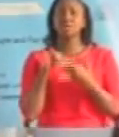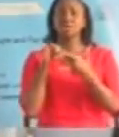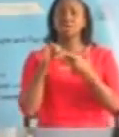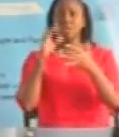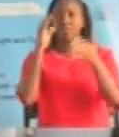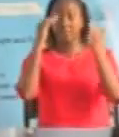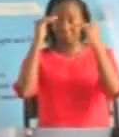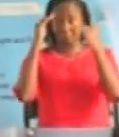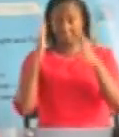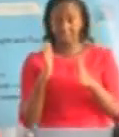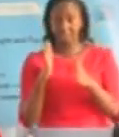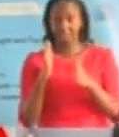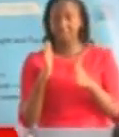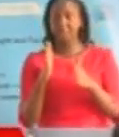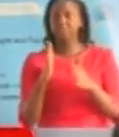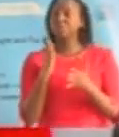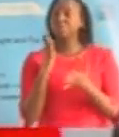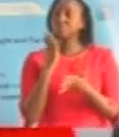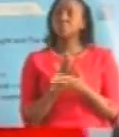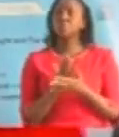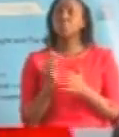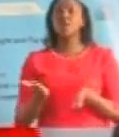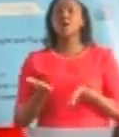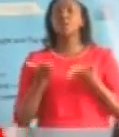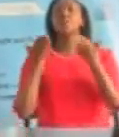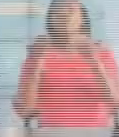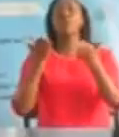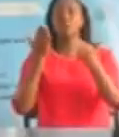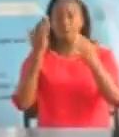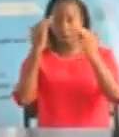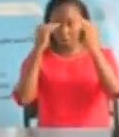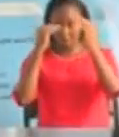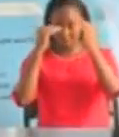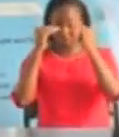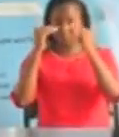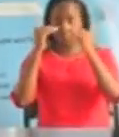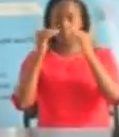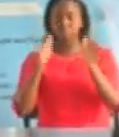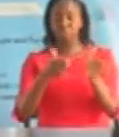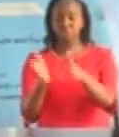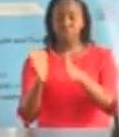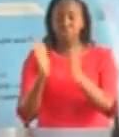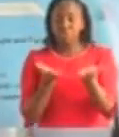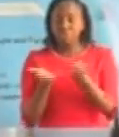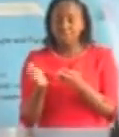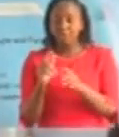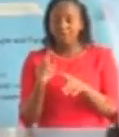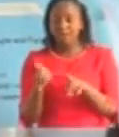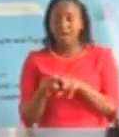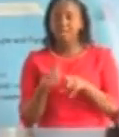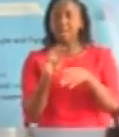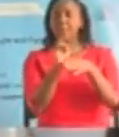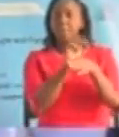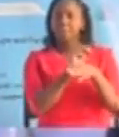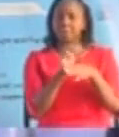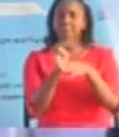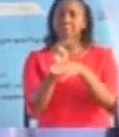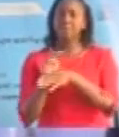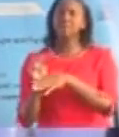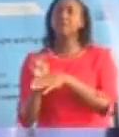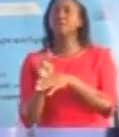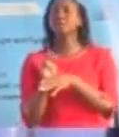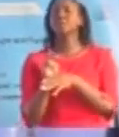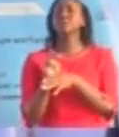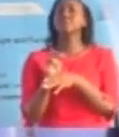professors, we have offered them an opportunity to serve as emeritus professors rather than on post-retirement